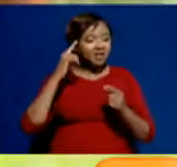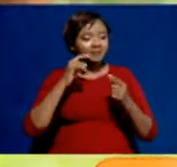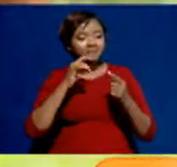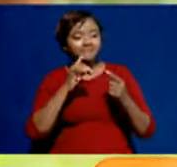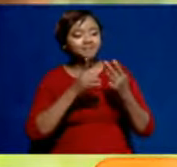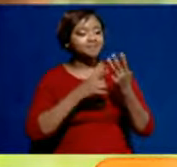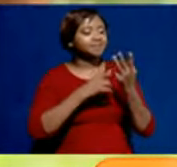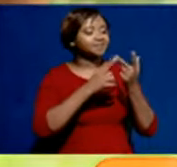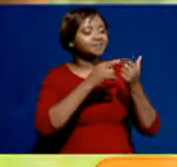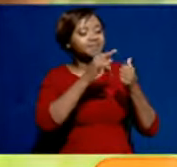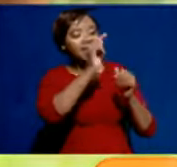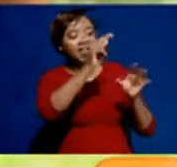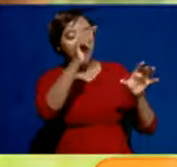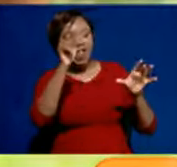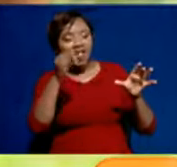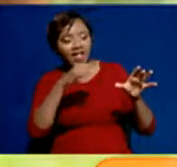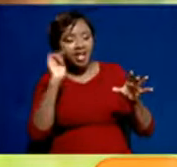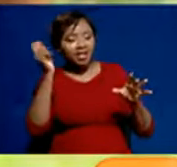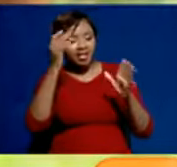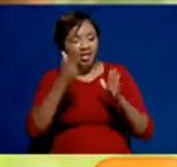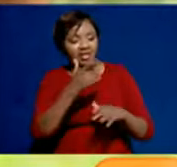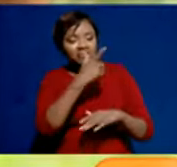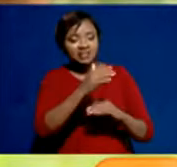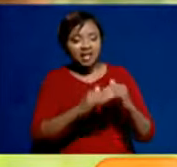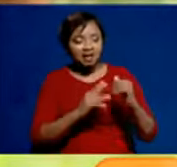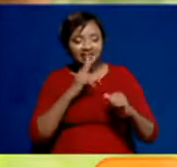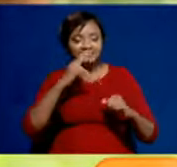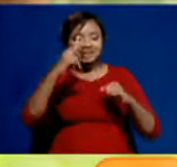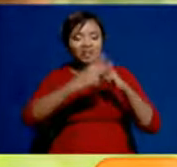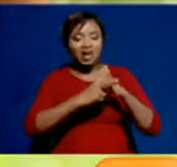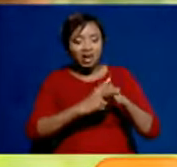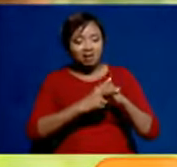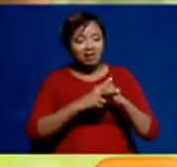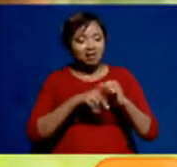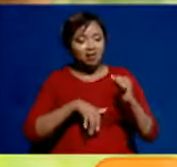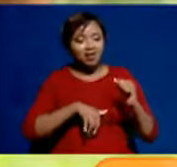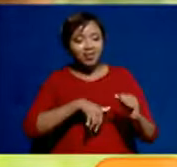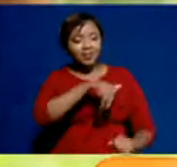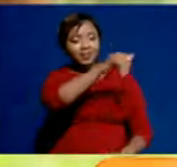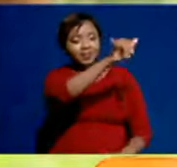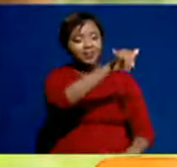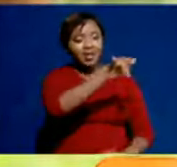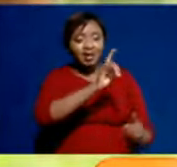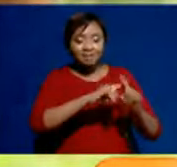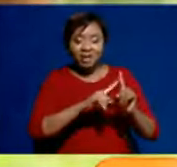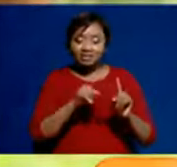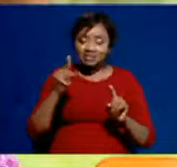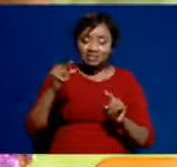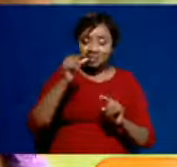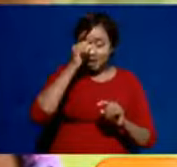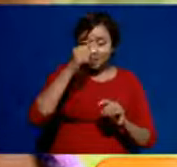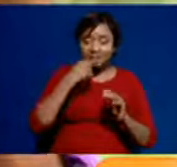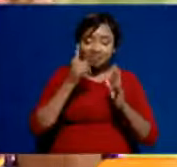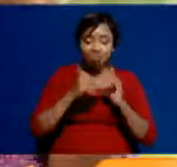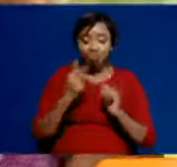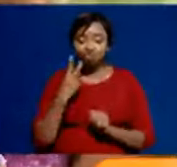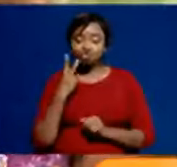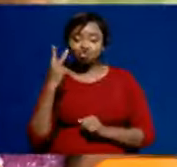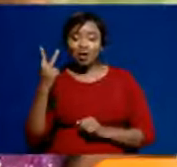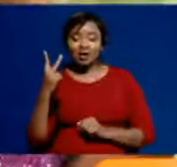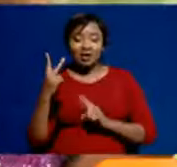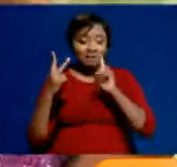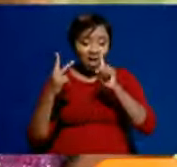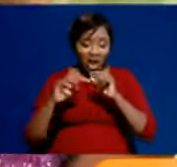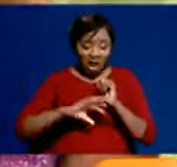Kenyan, everybody on taxpayers' money, they will top 700. But from their end, they are saying 200. But if you count the